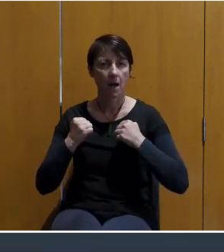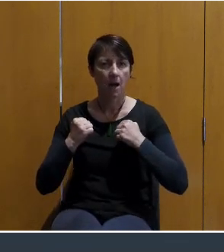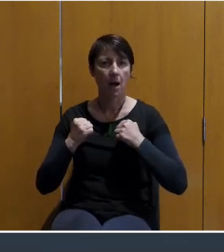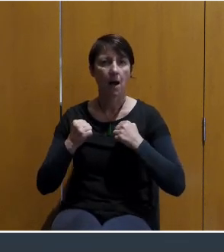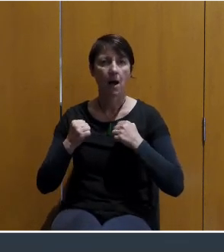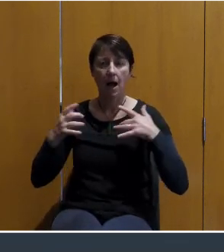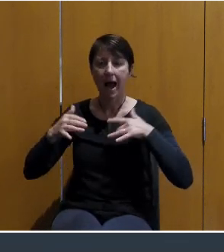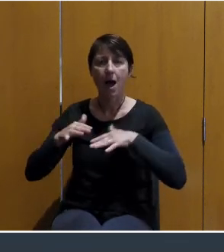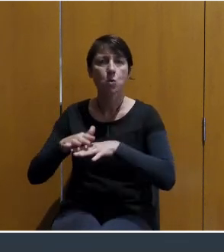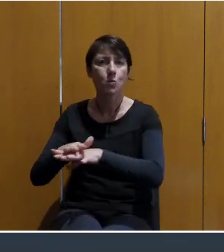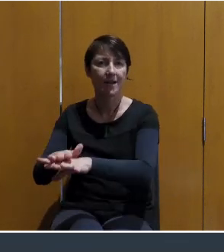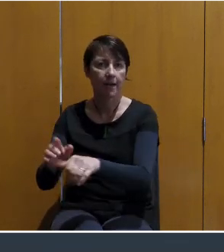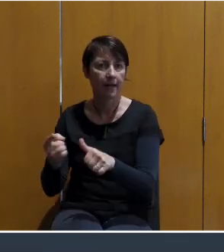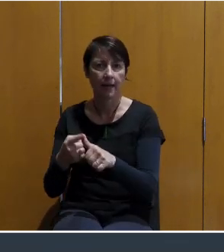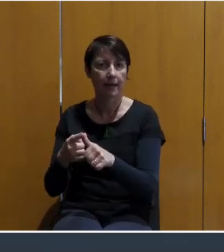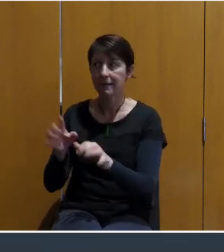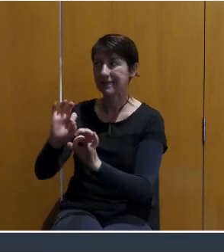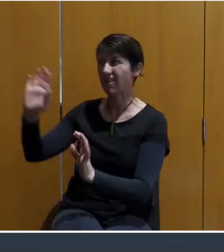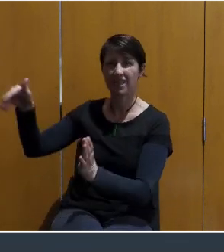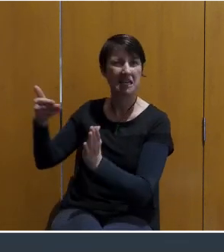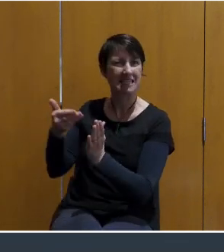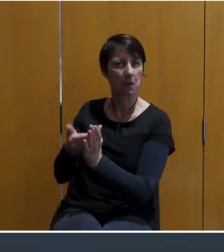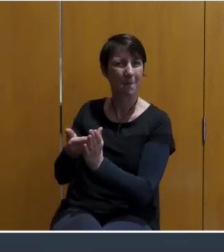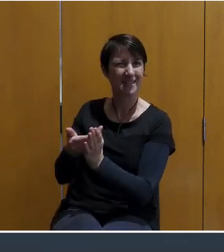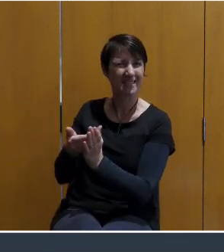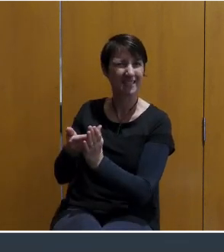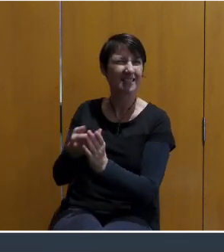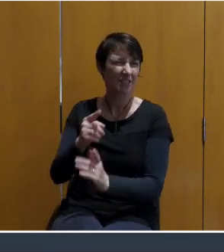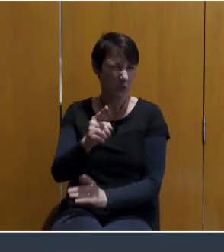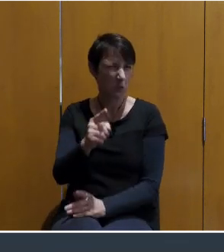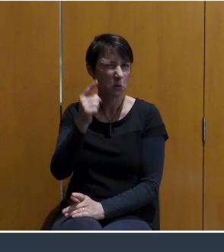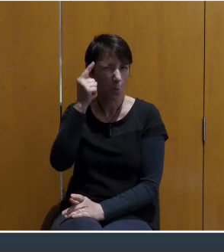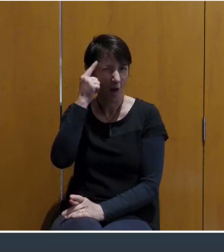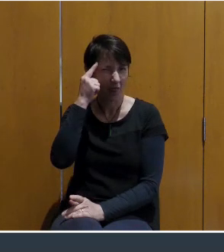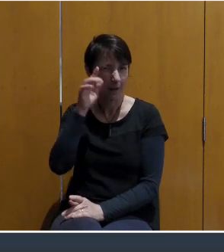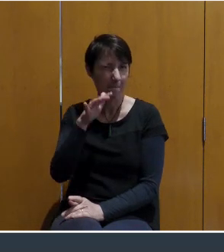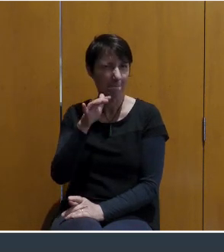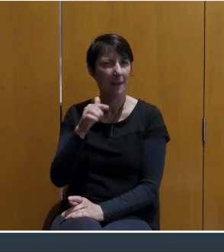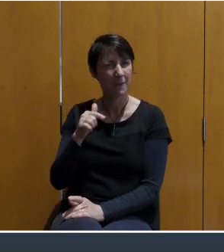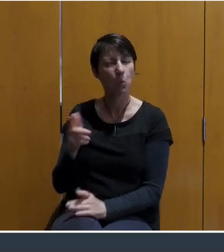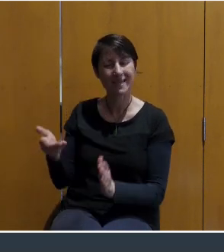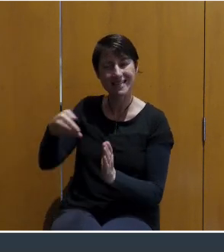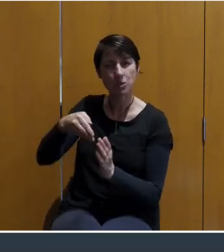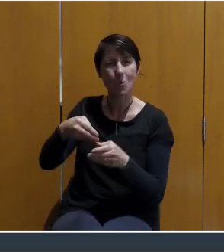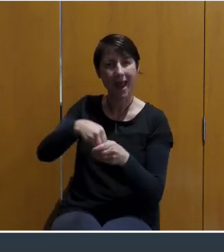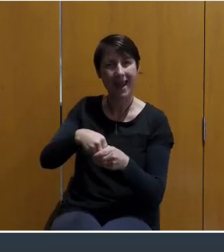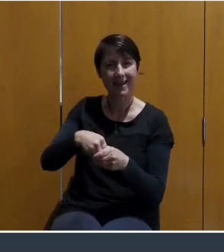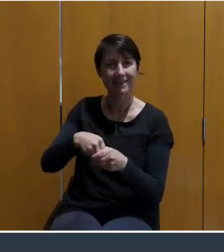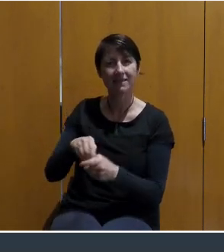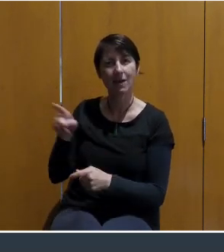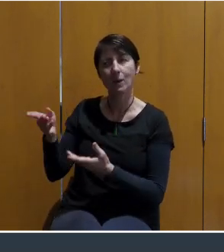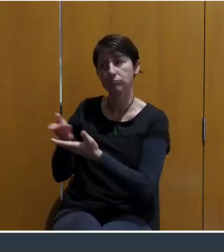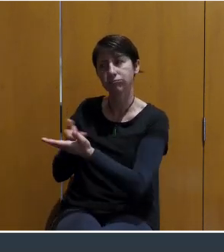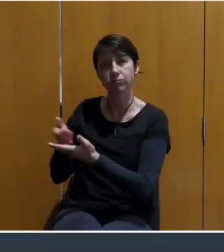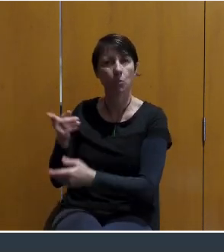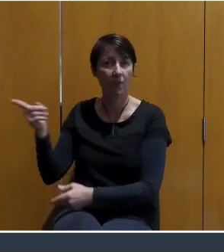particular, that we could add them to notify submitters, the public and Mana Ahriri Trust